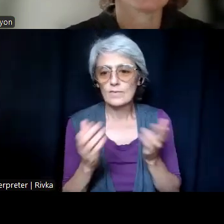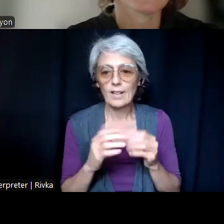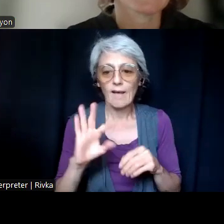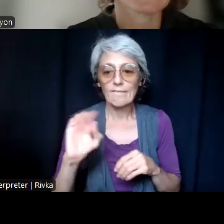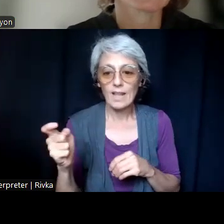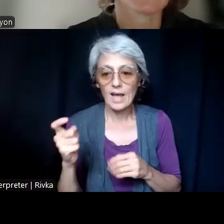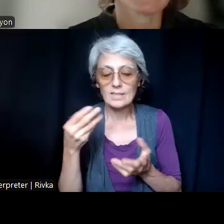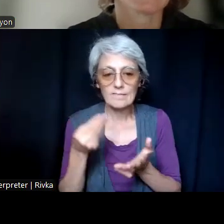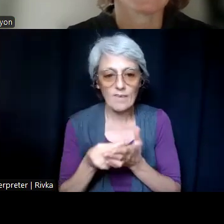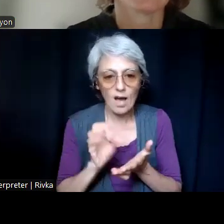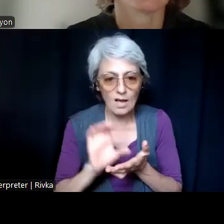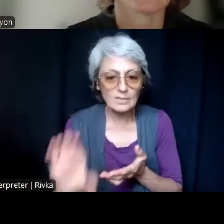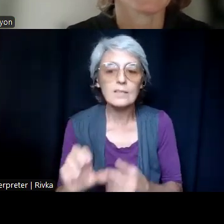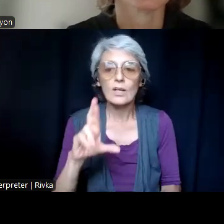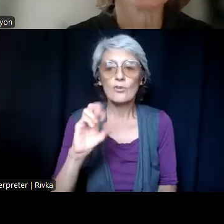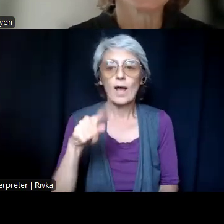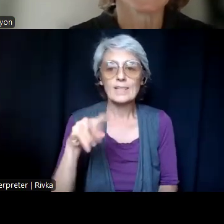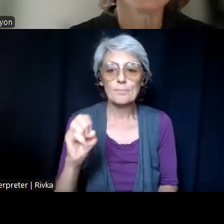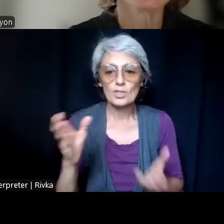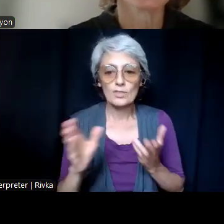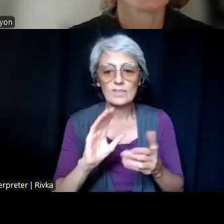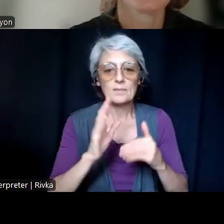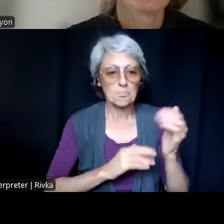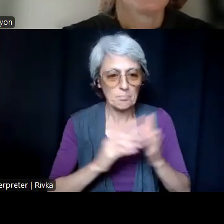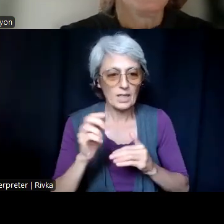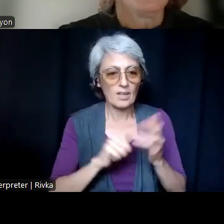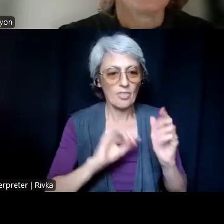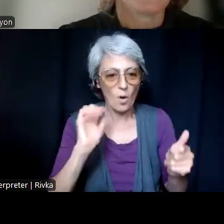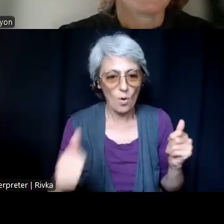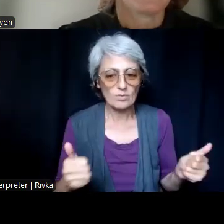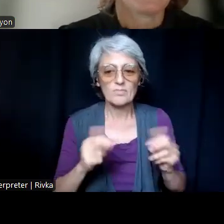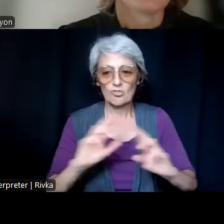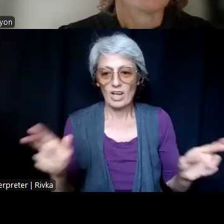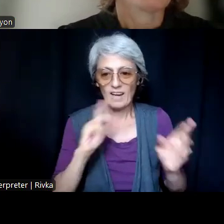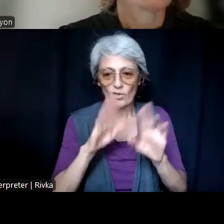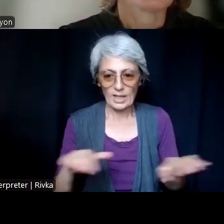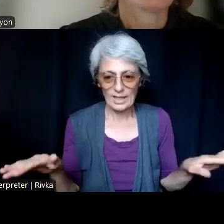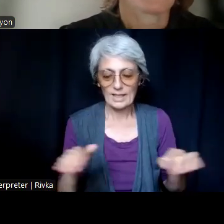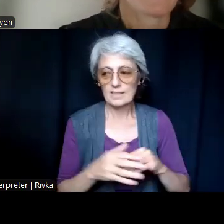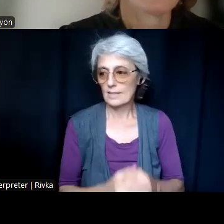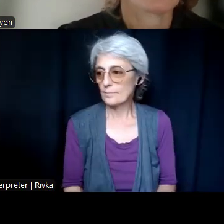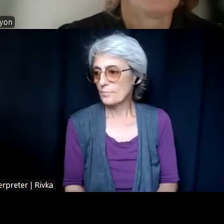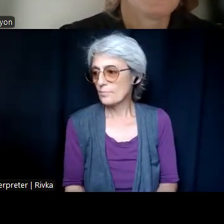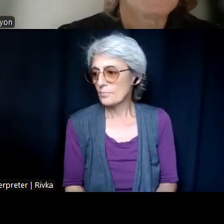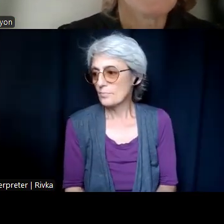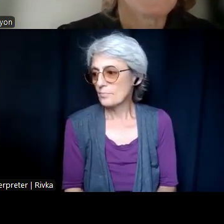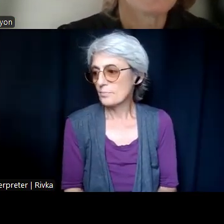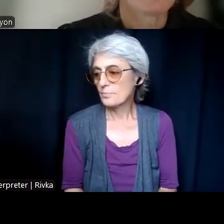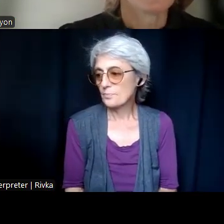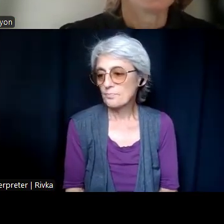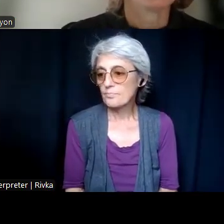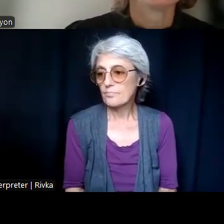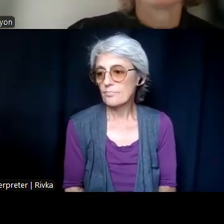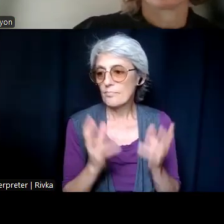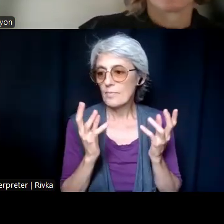respite services built and available to kids. And then really we're out in the community meeting